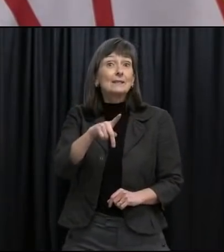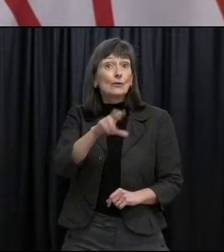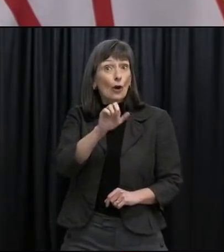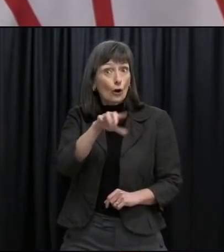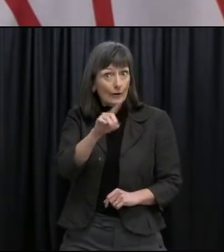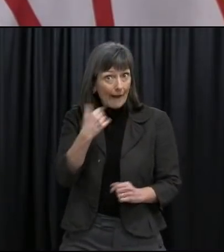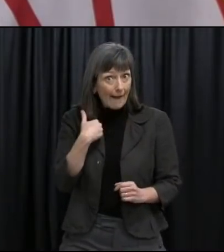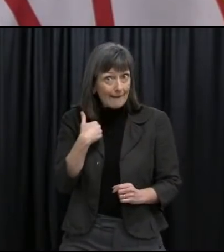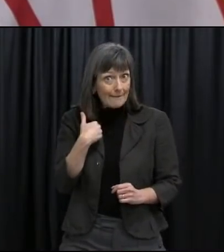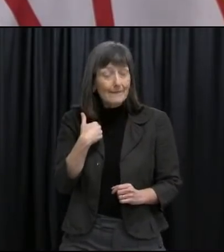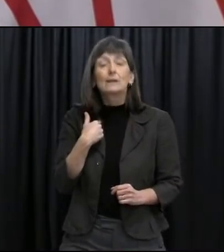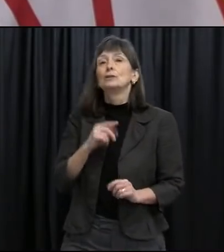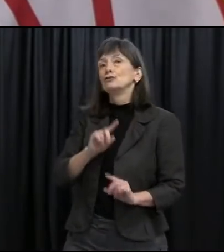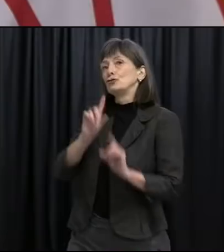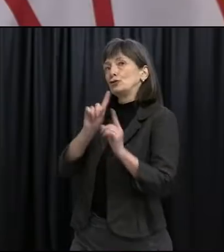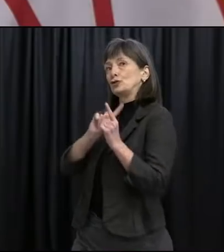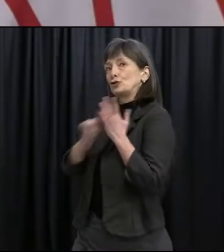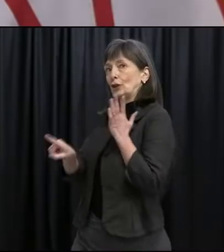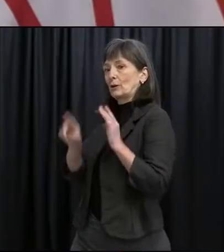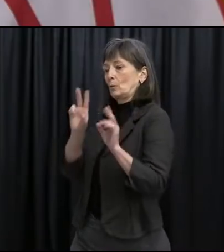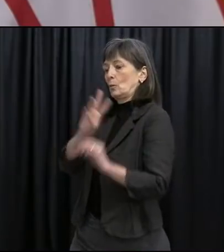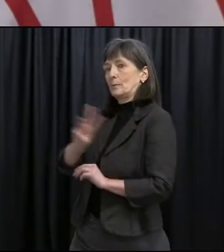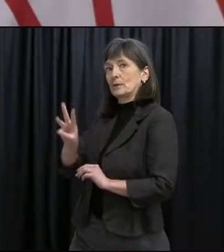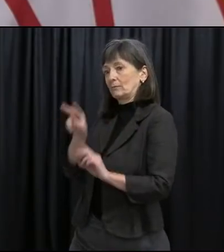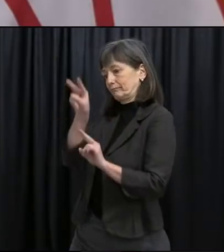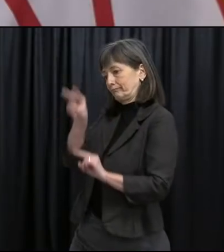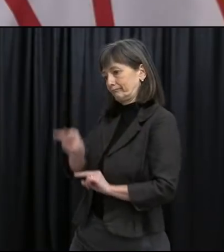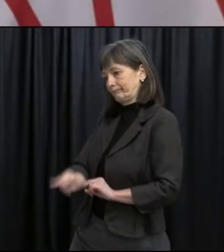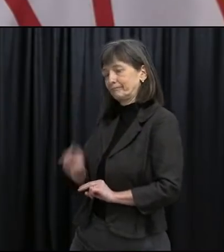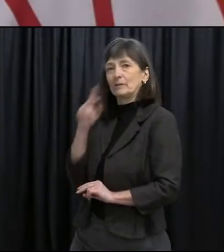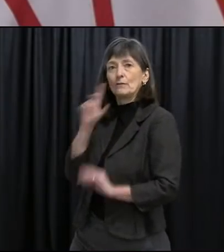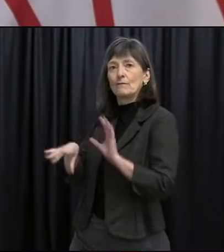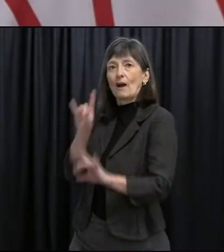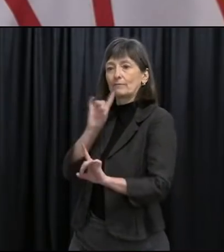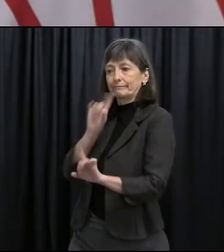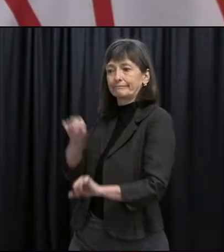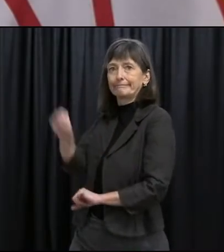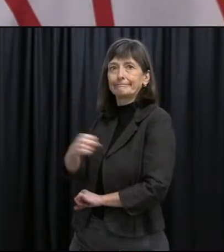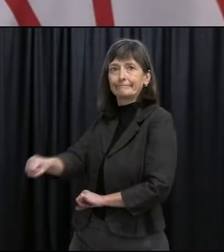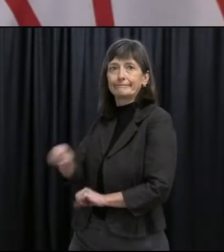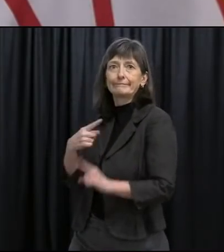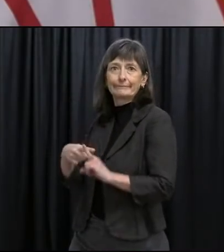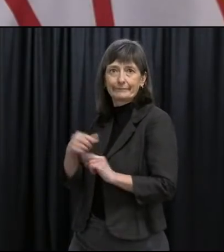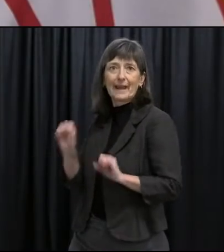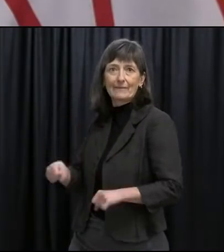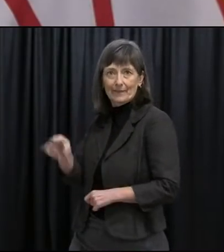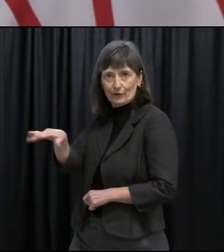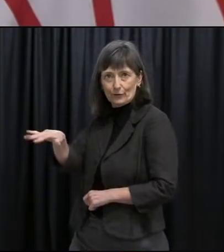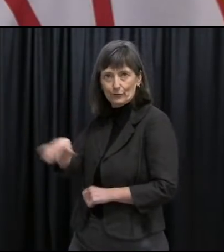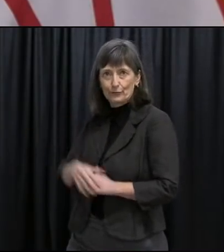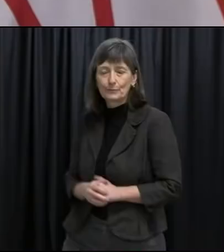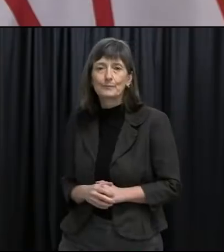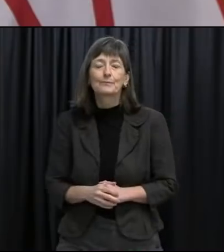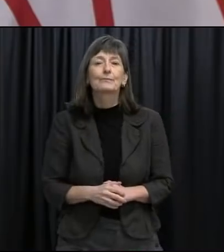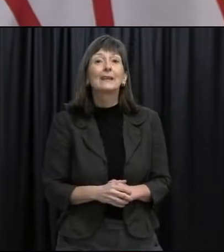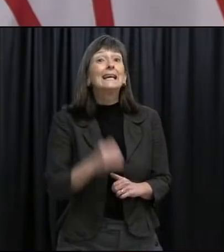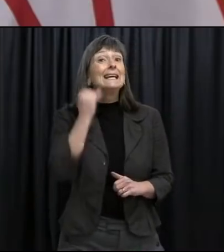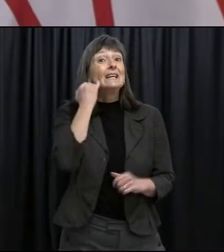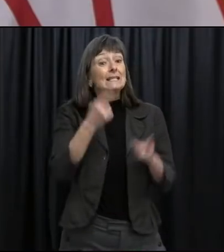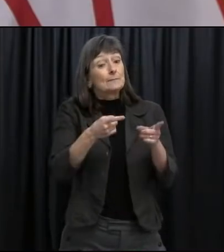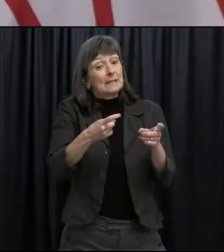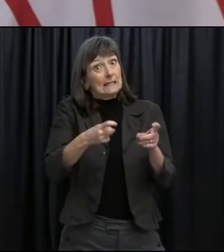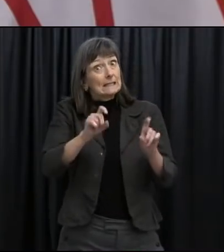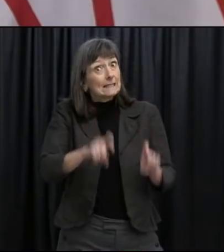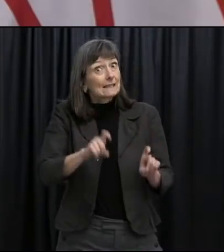website for your results. This will be the fastest way to access it. If you have had a rapid test